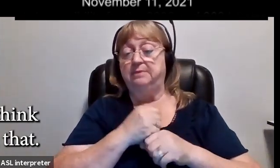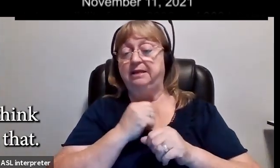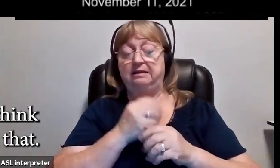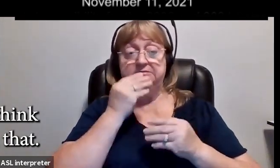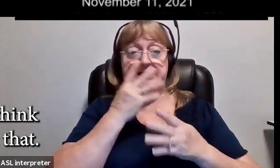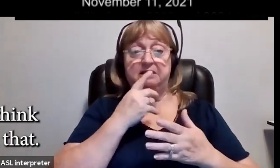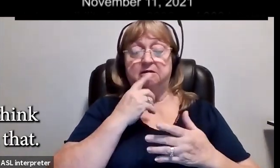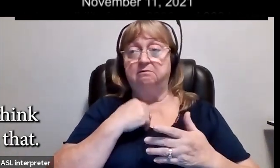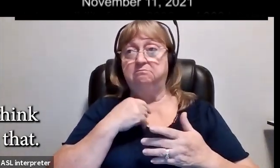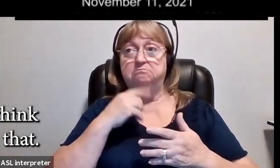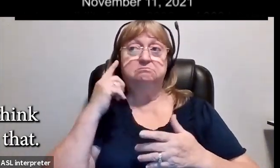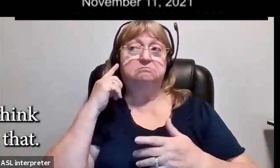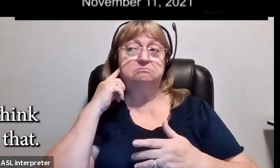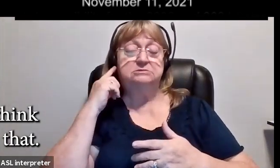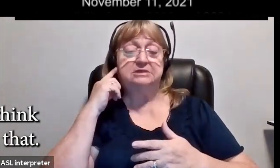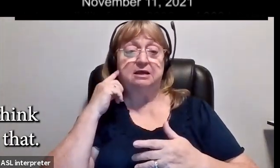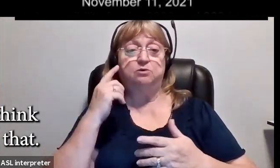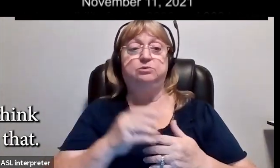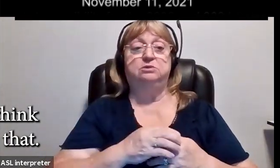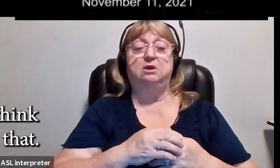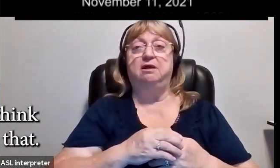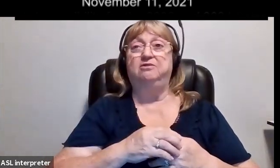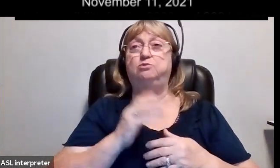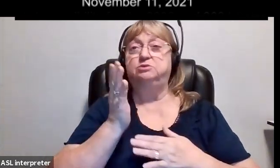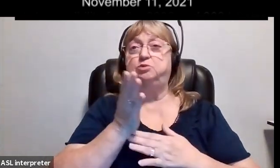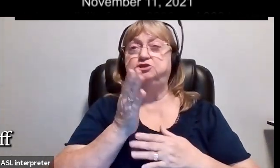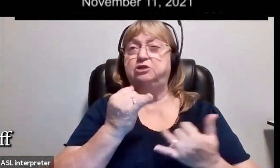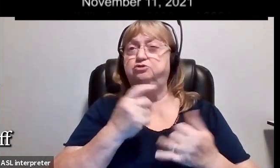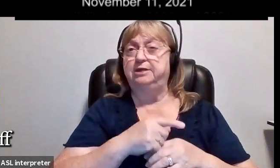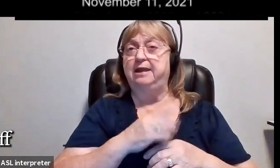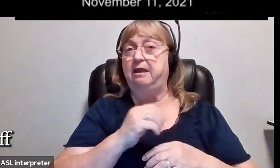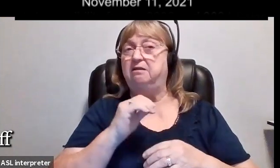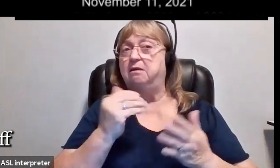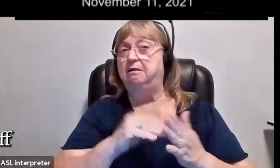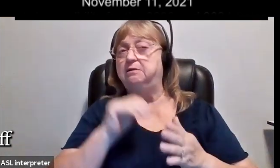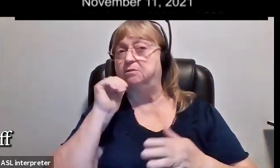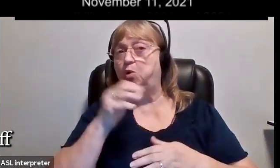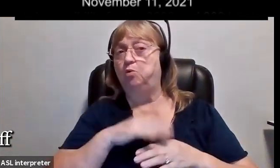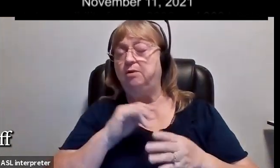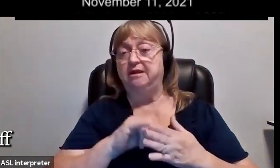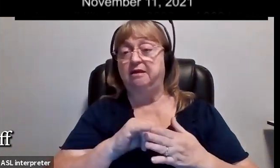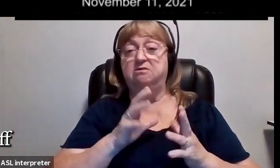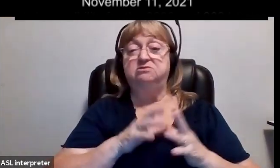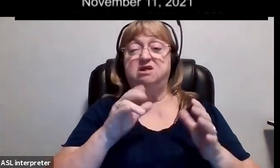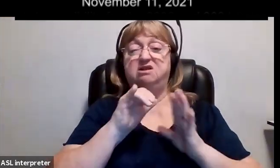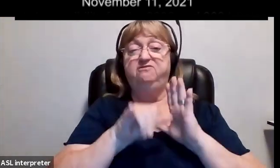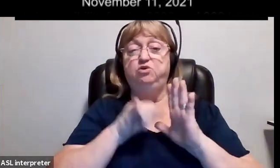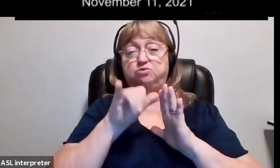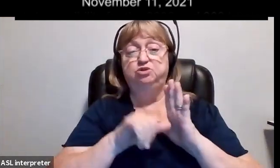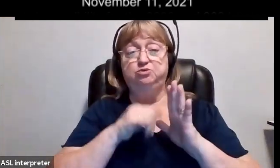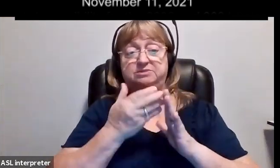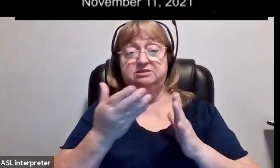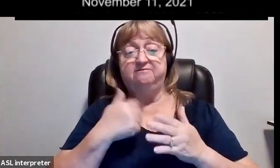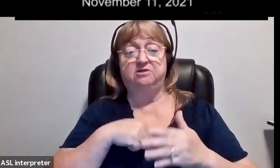There has been a presentation, and I think there'll be another one tomorrow on that. And there are lots of YouTube stuff that we